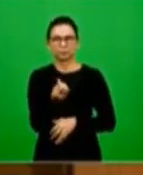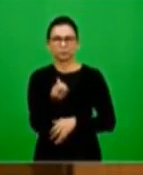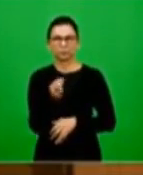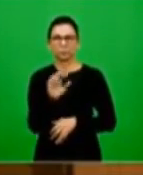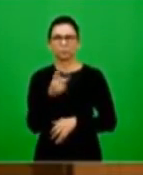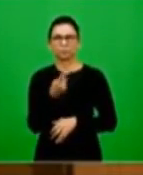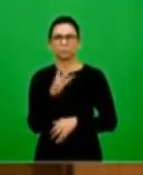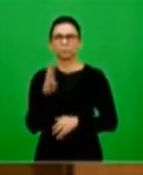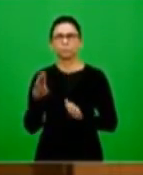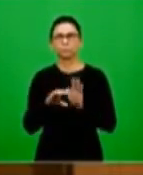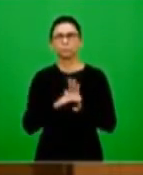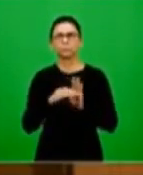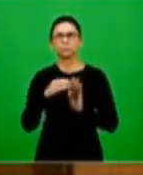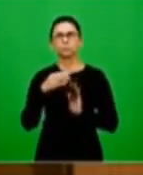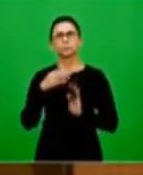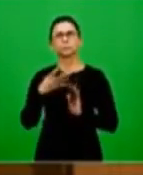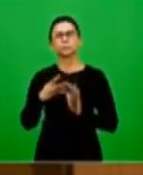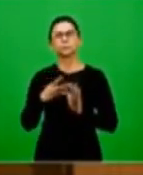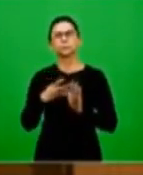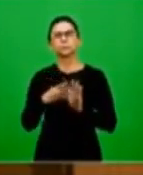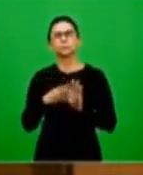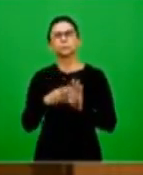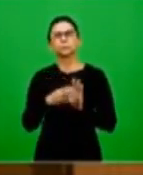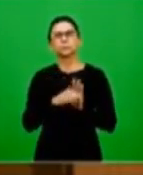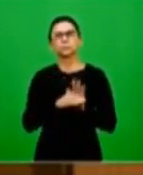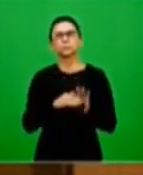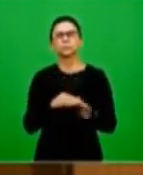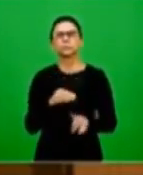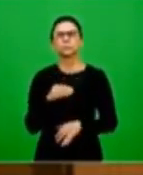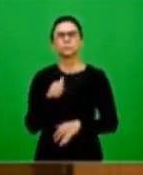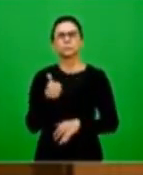We're going to read from Hebrews 4 from verse